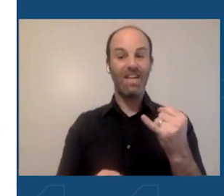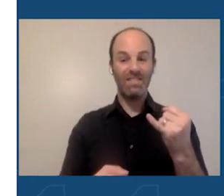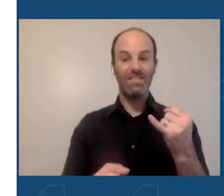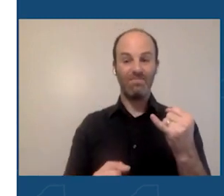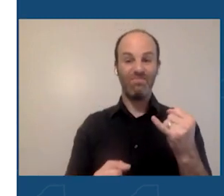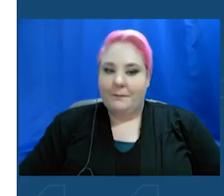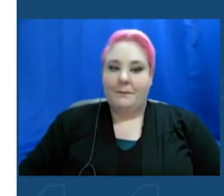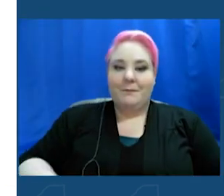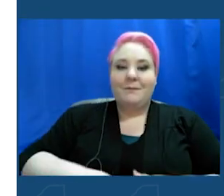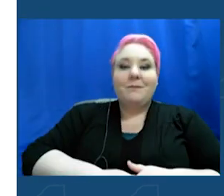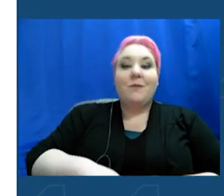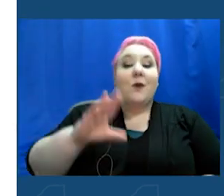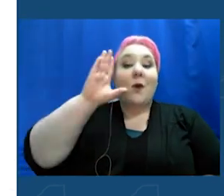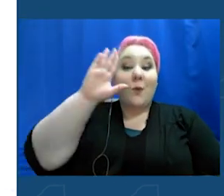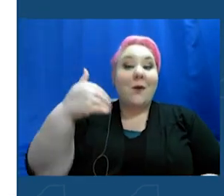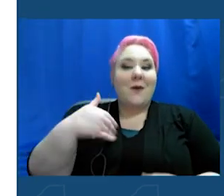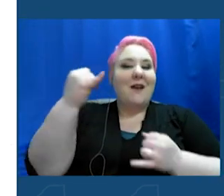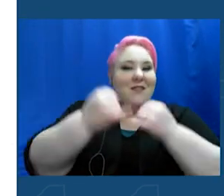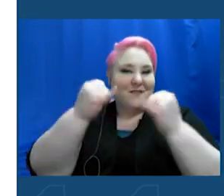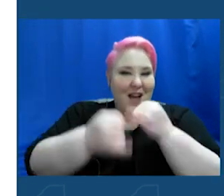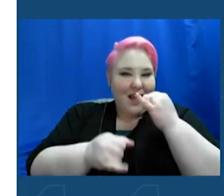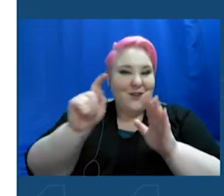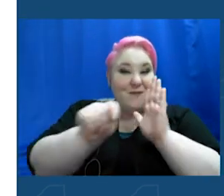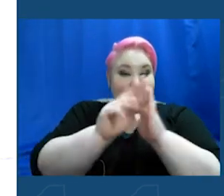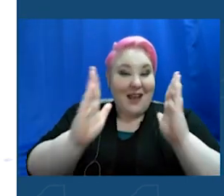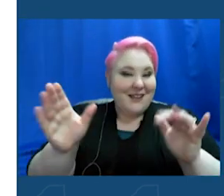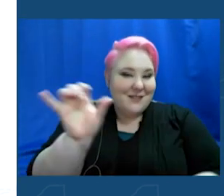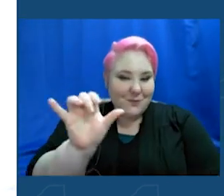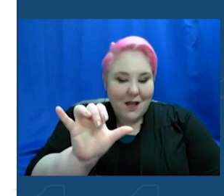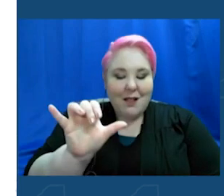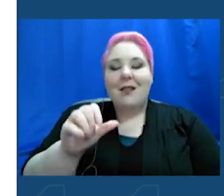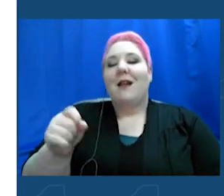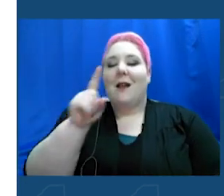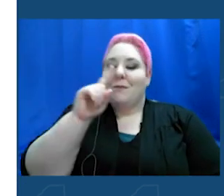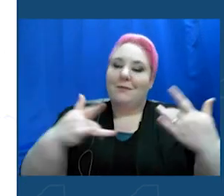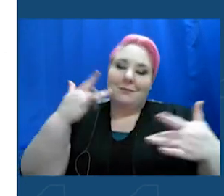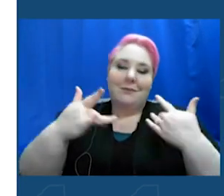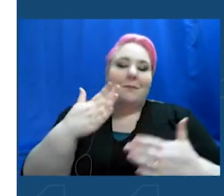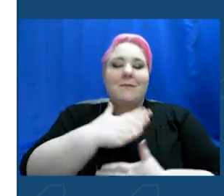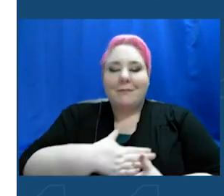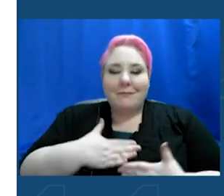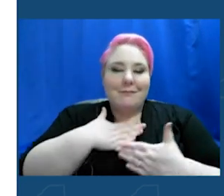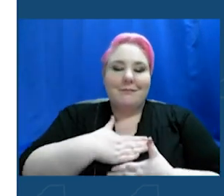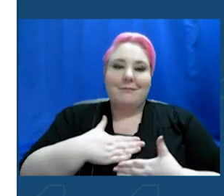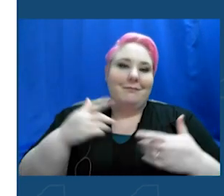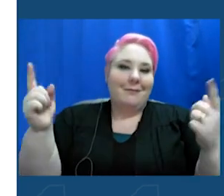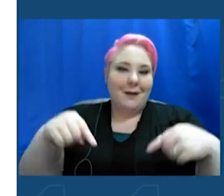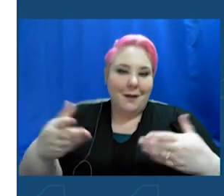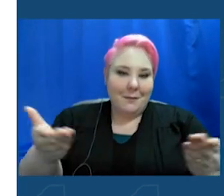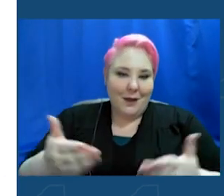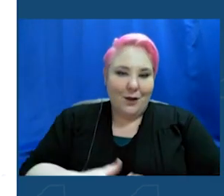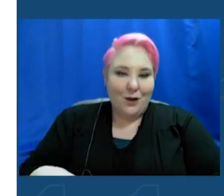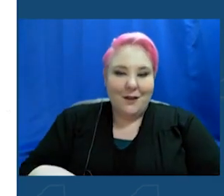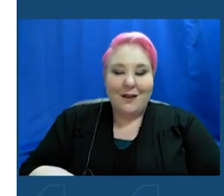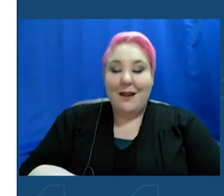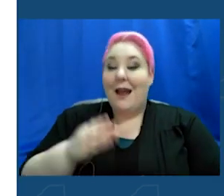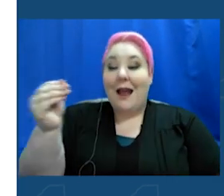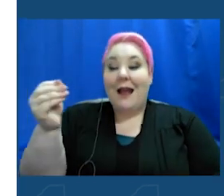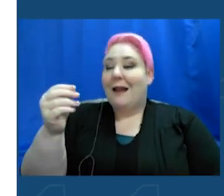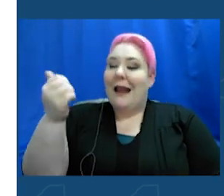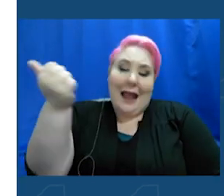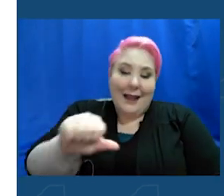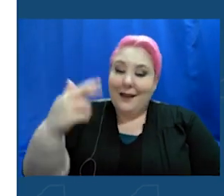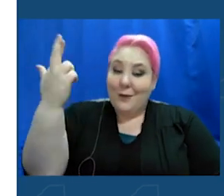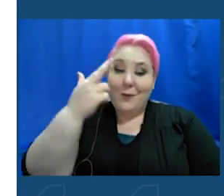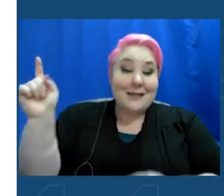So I'm excited. So I'm delighted to be here. Like I said, find me any reason to come up here, and the